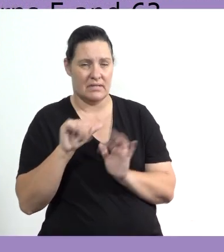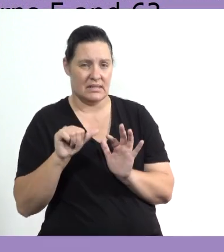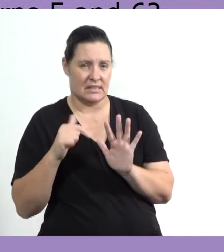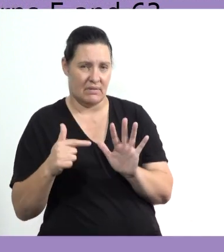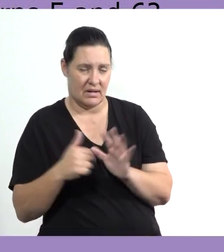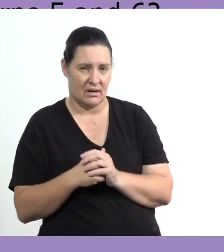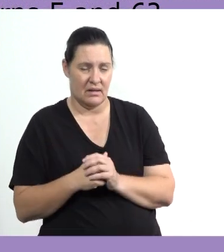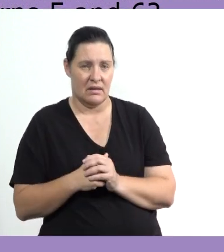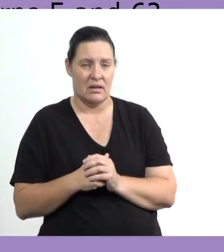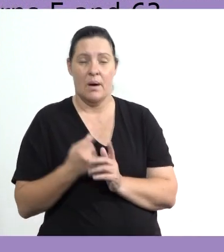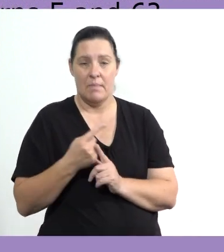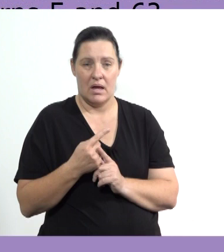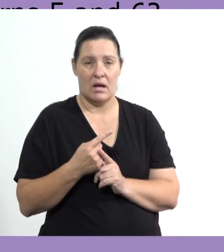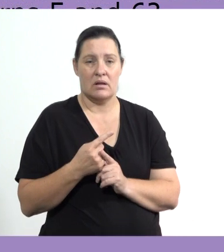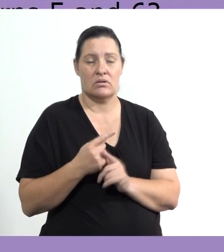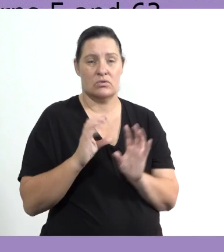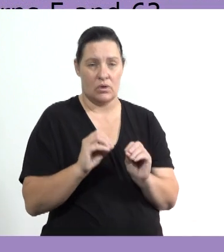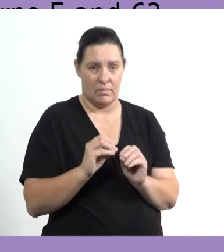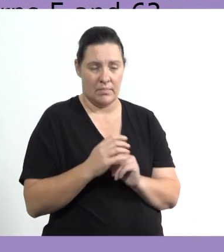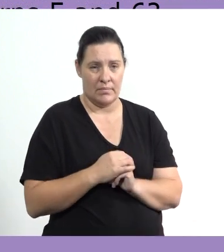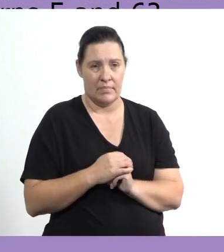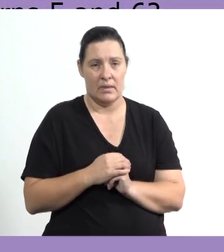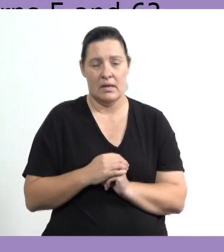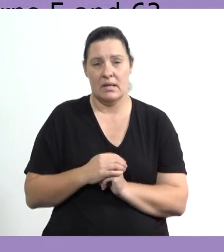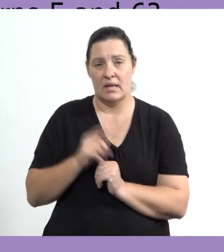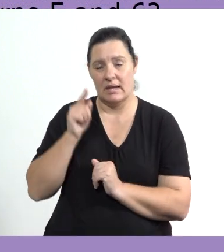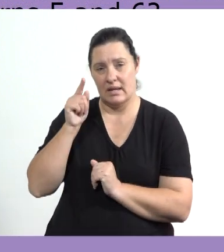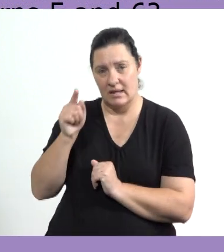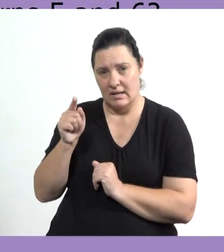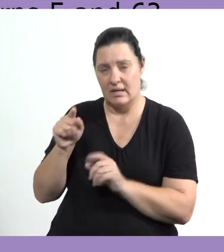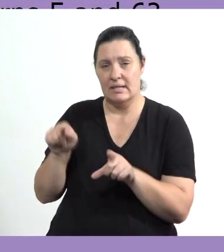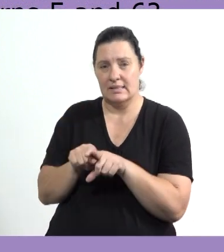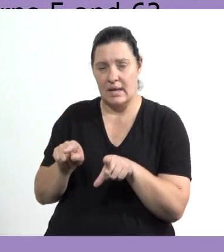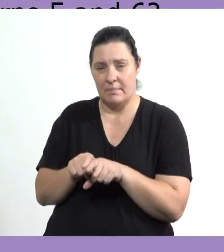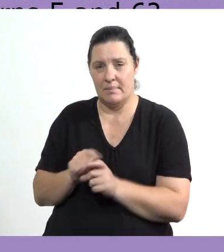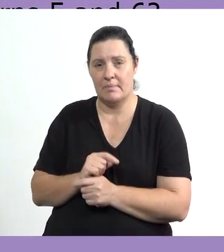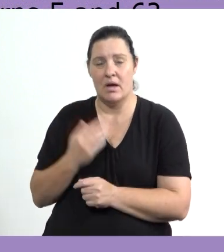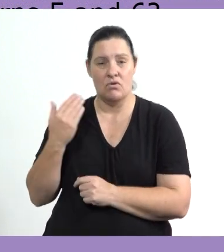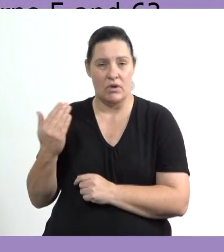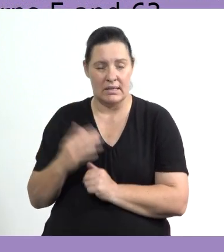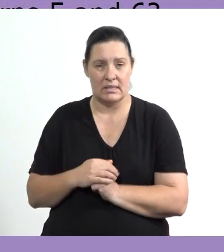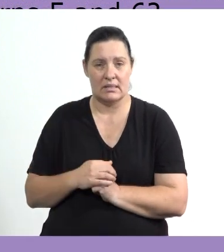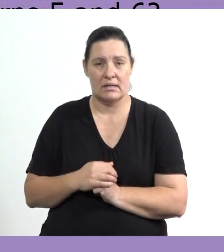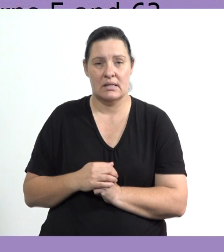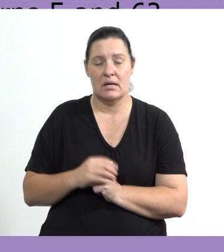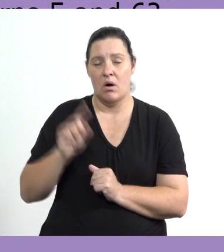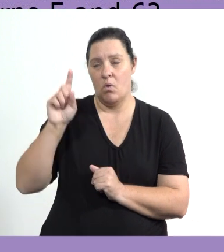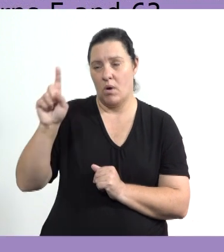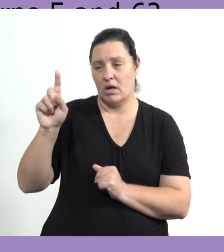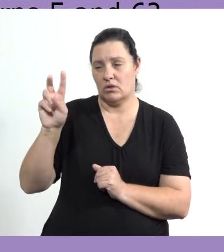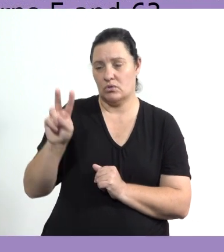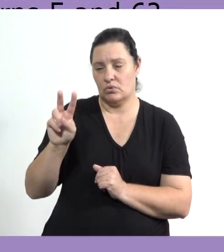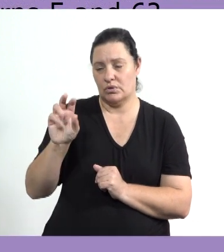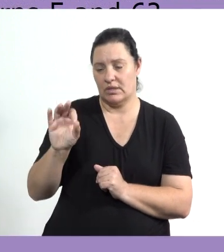5, 6, 7, and that's where I am going to stop. I'm going to do the same thing on the right hand side, moving 7